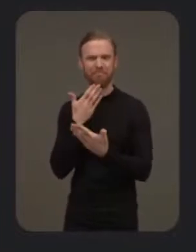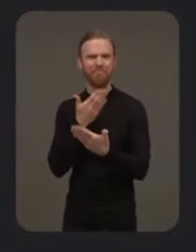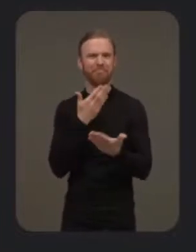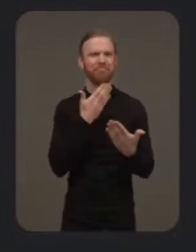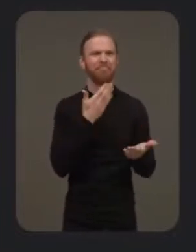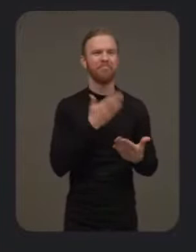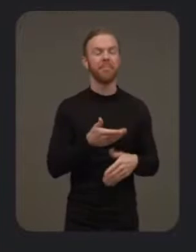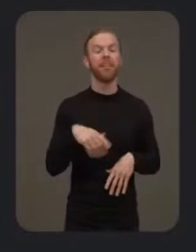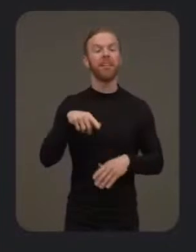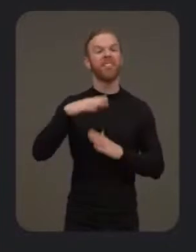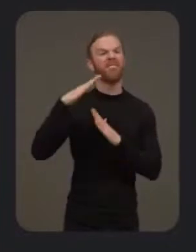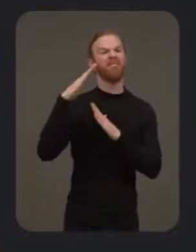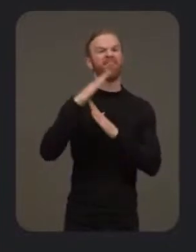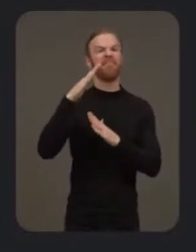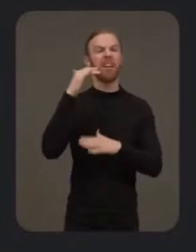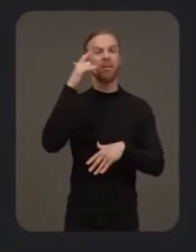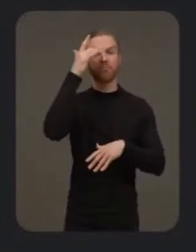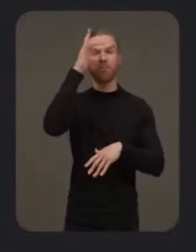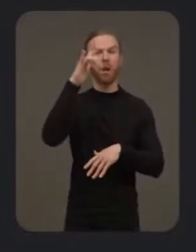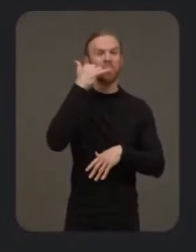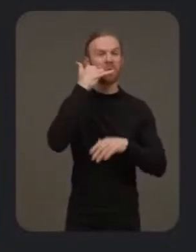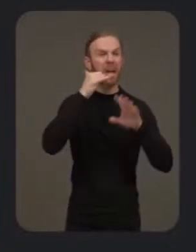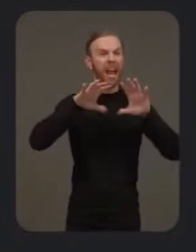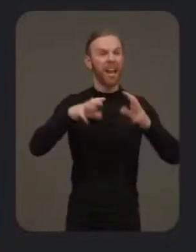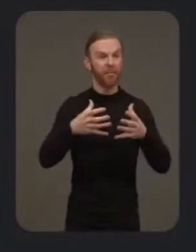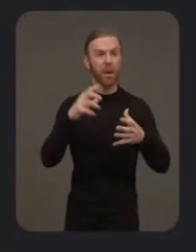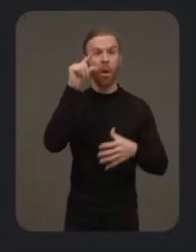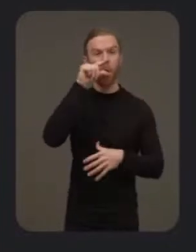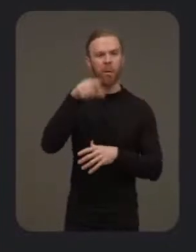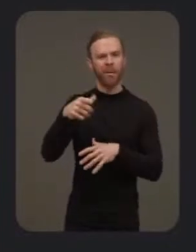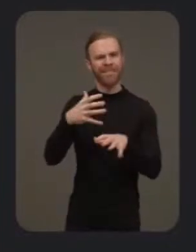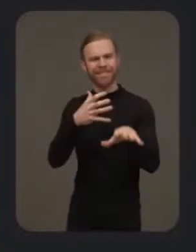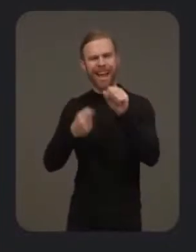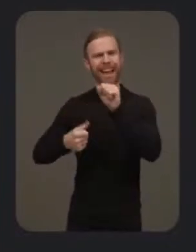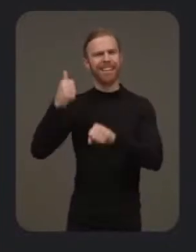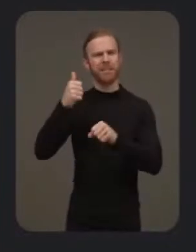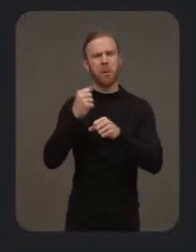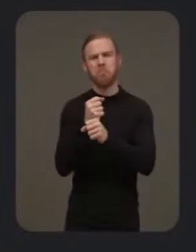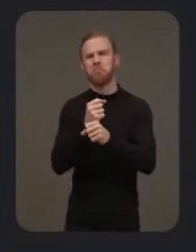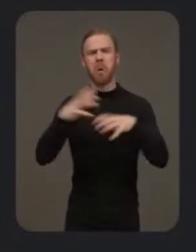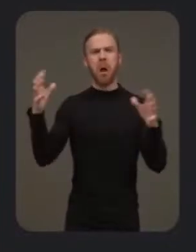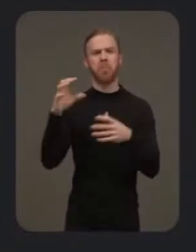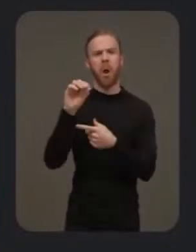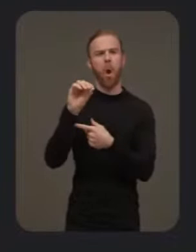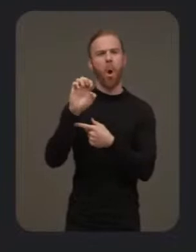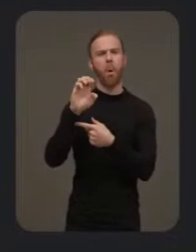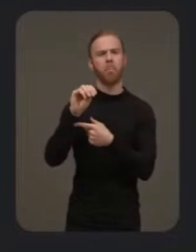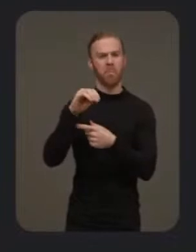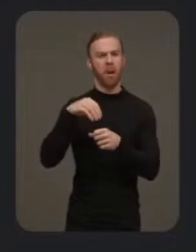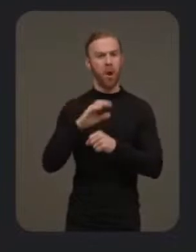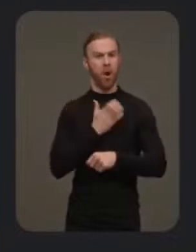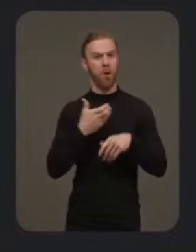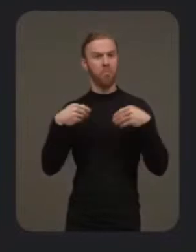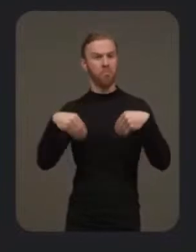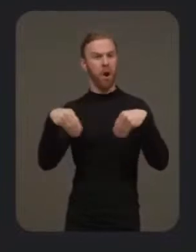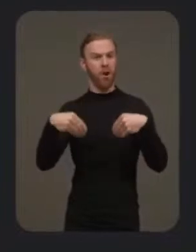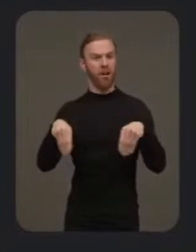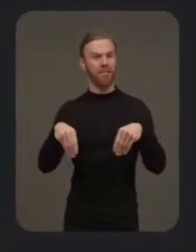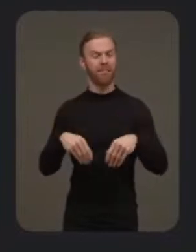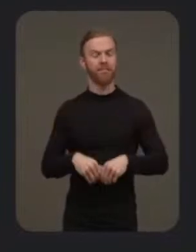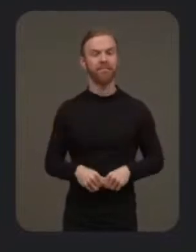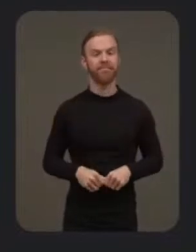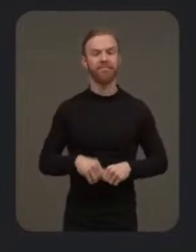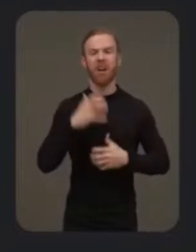And in the premium smartphone category, Google is the fastest growing OEM in our markets.